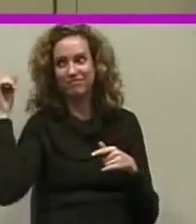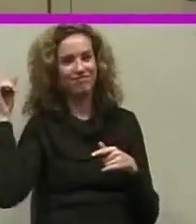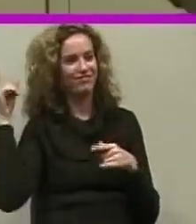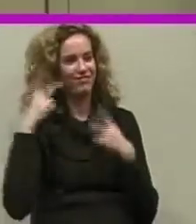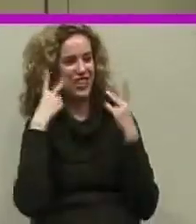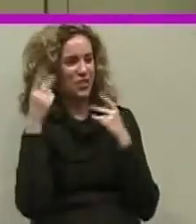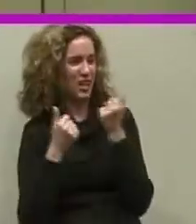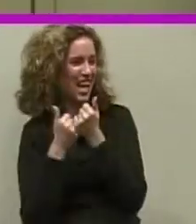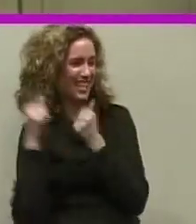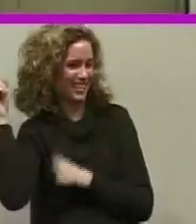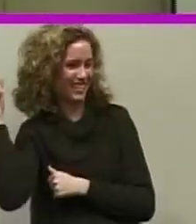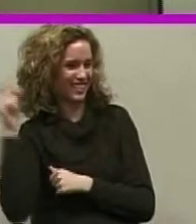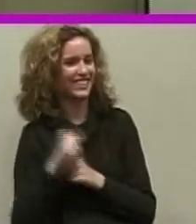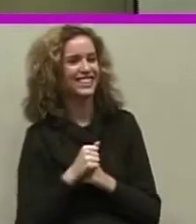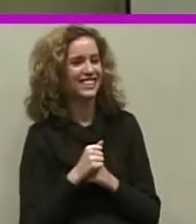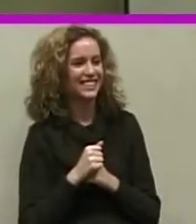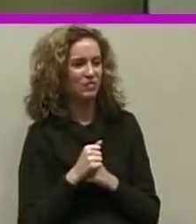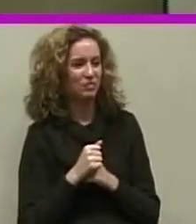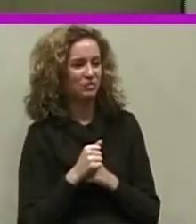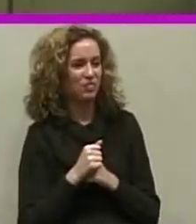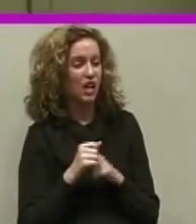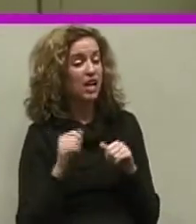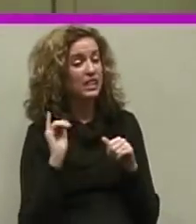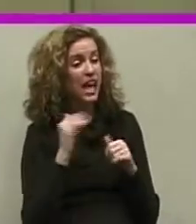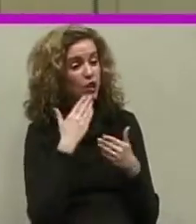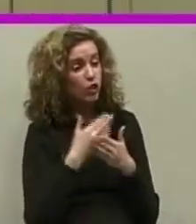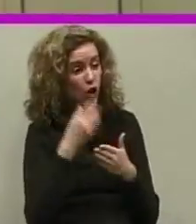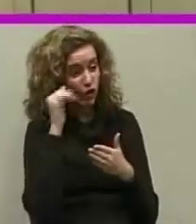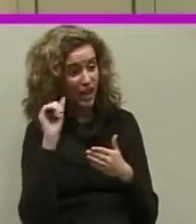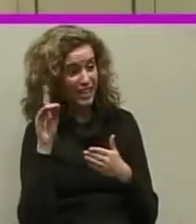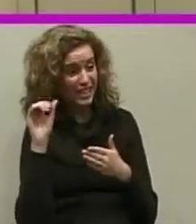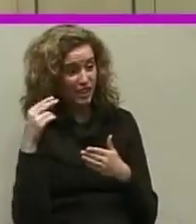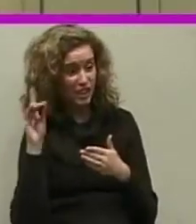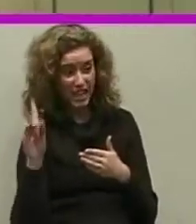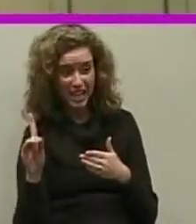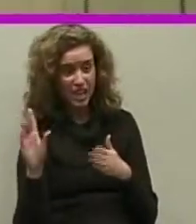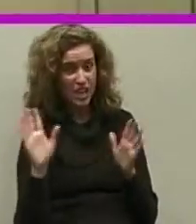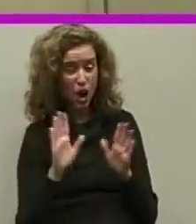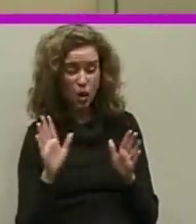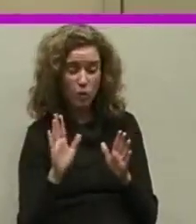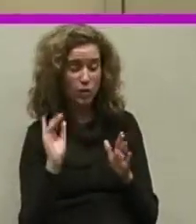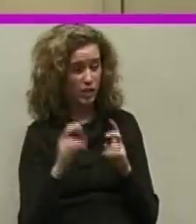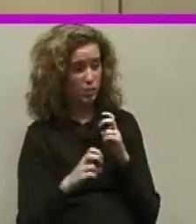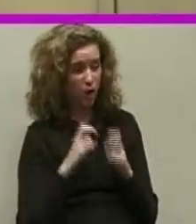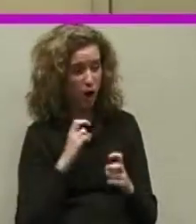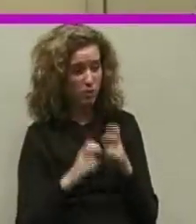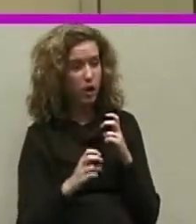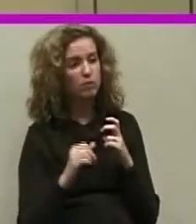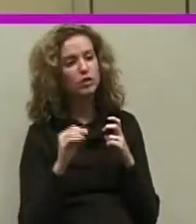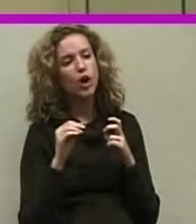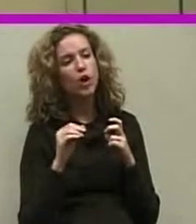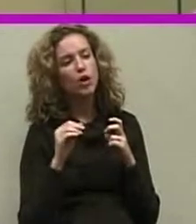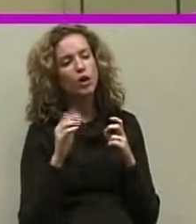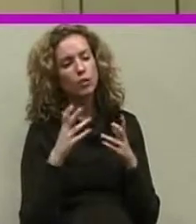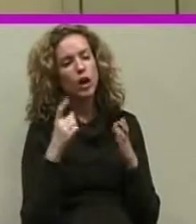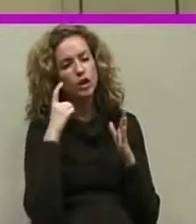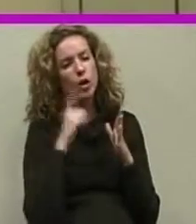didn't notice this. Would this be good for a kid with ADHD? No, that could be a problem. All right, so you're kind of looking at some of those